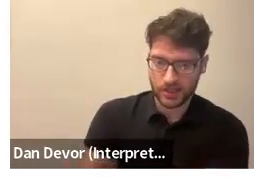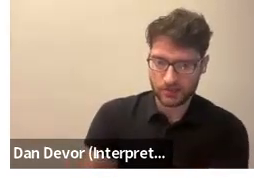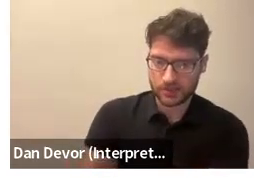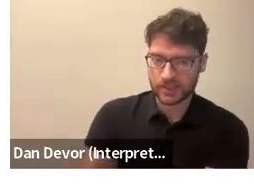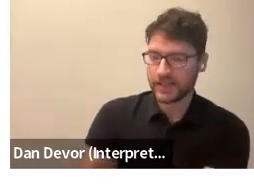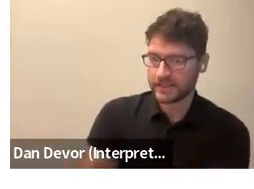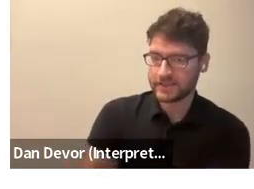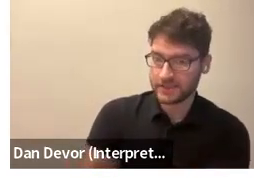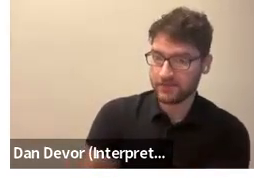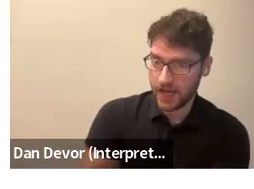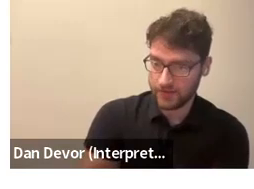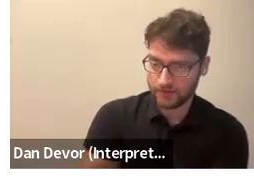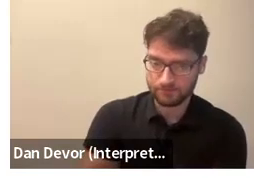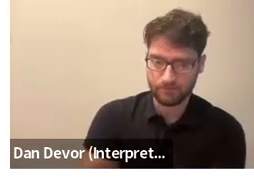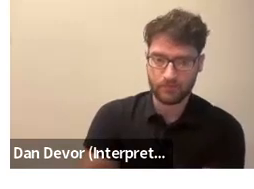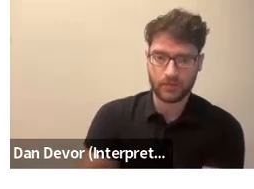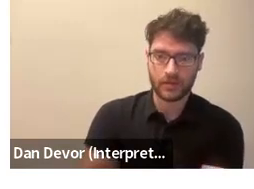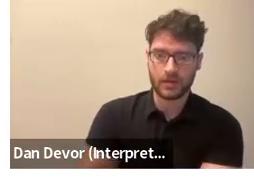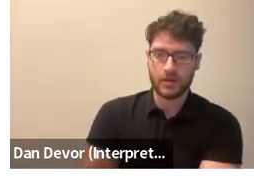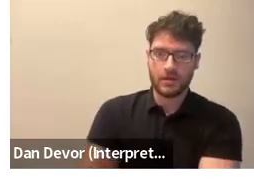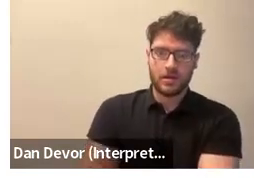American Sign Language" in 1965.